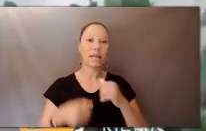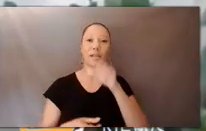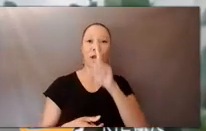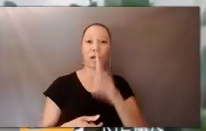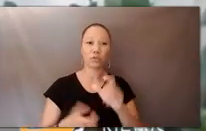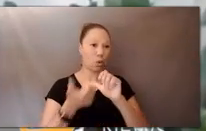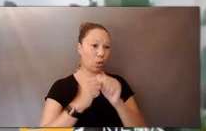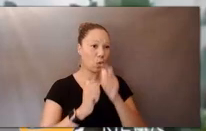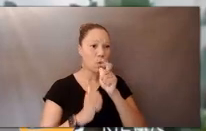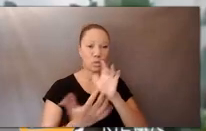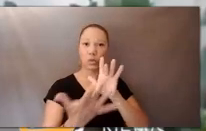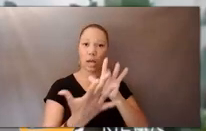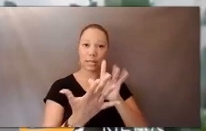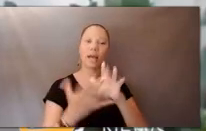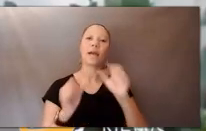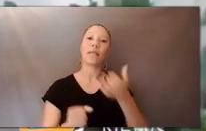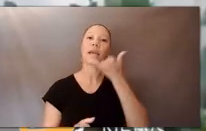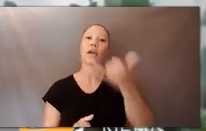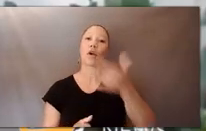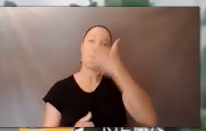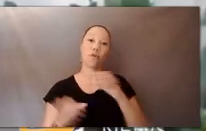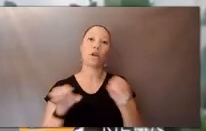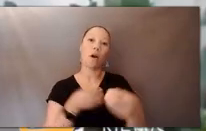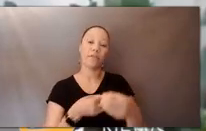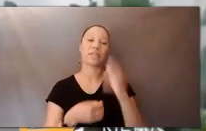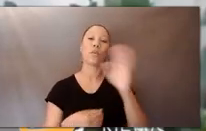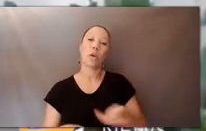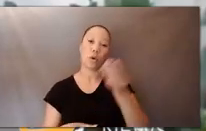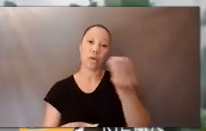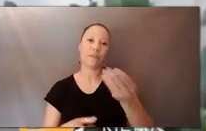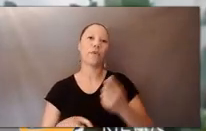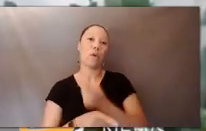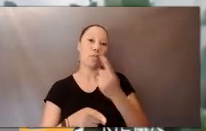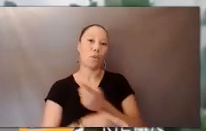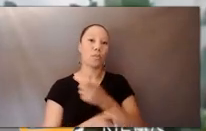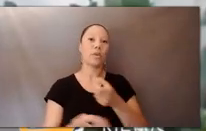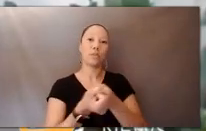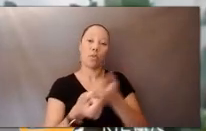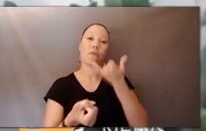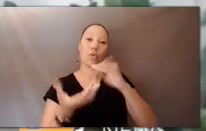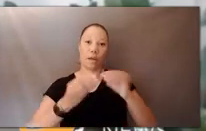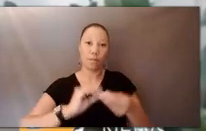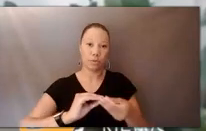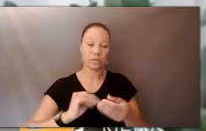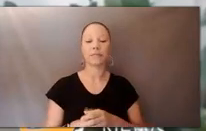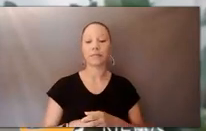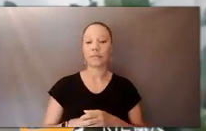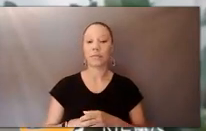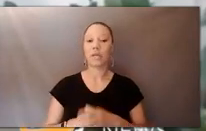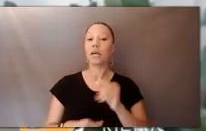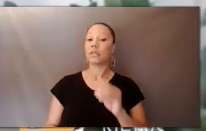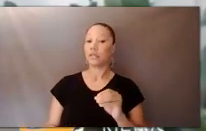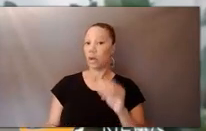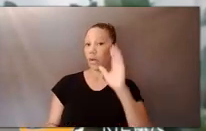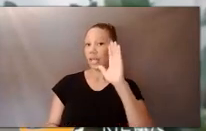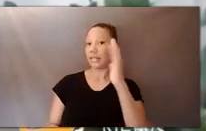front office and we will connect you with the right supports. But we want them to know that we're here for them. Okay, so it sounds like making